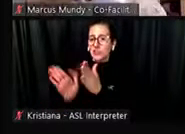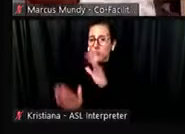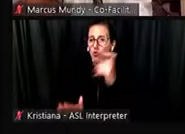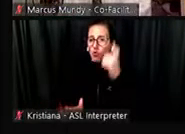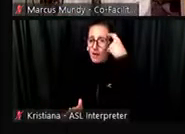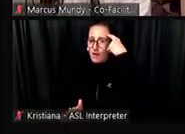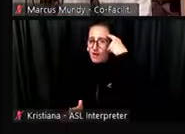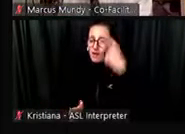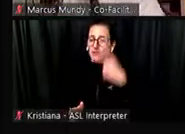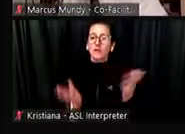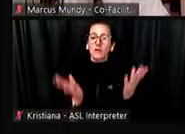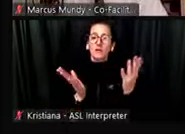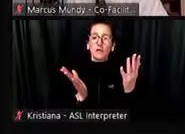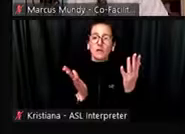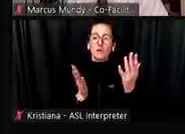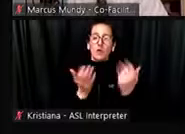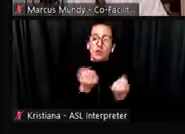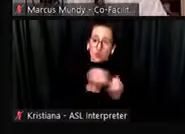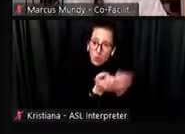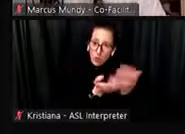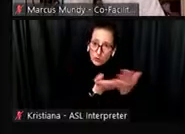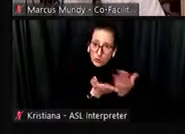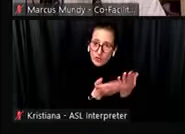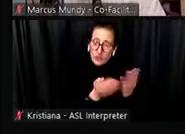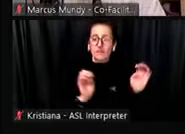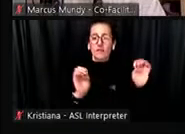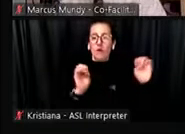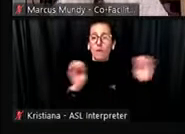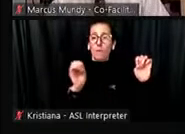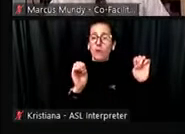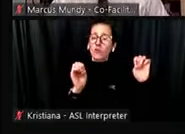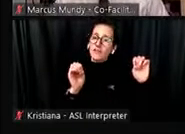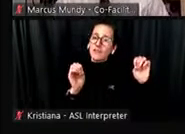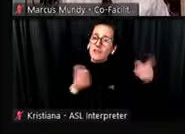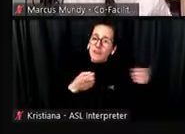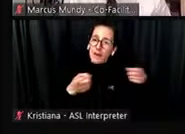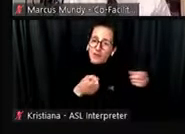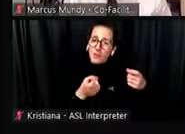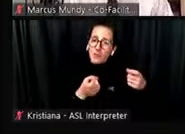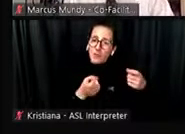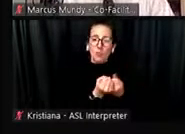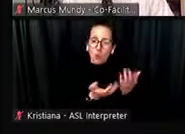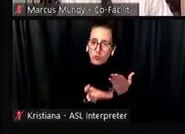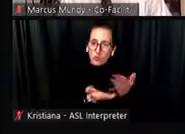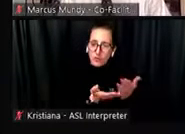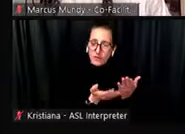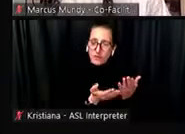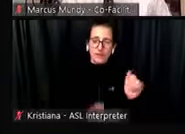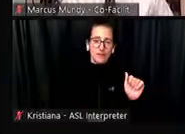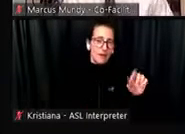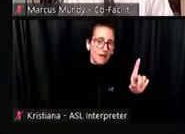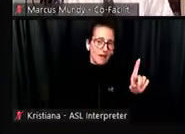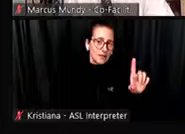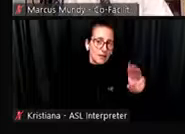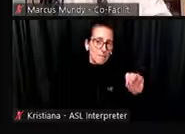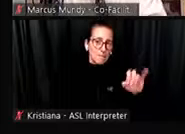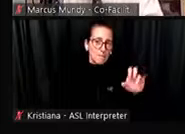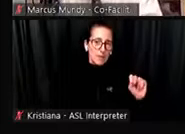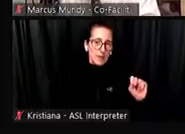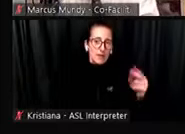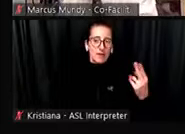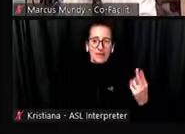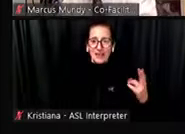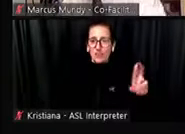support services includes our emergency management, support services admin, finance, human resources, ITS,